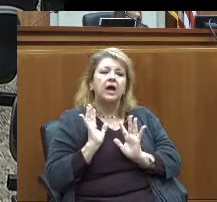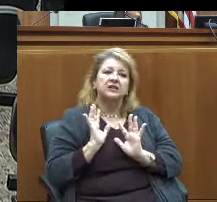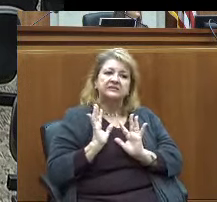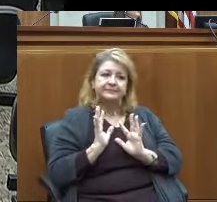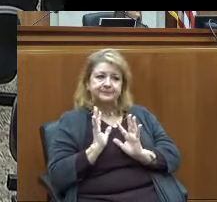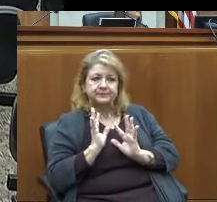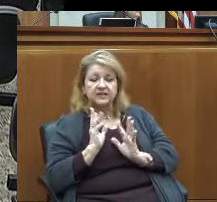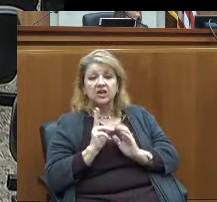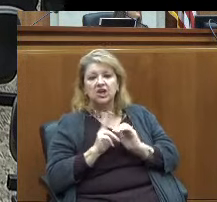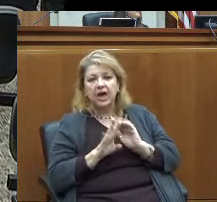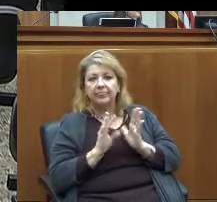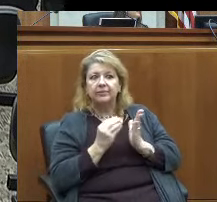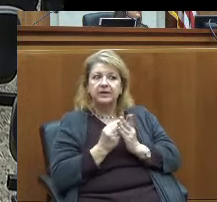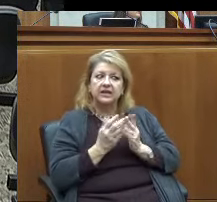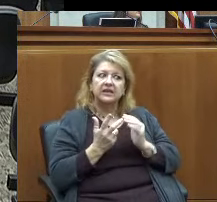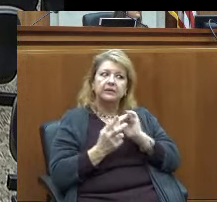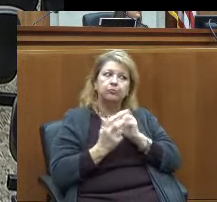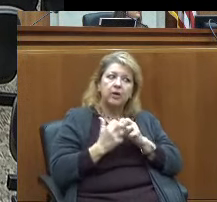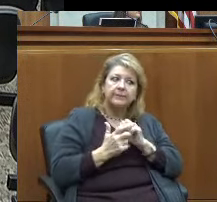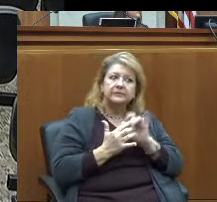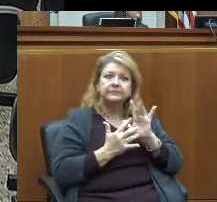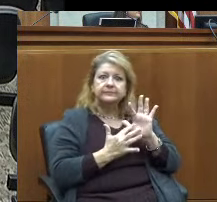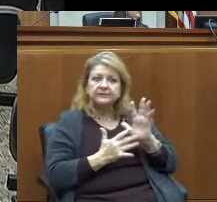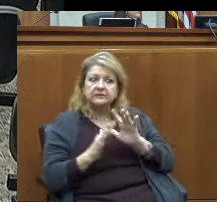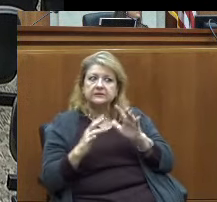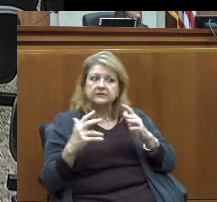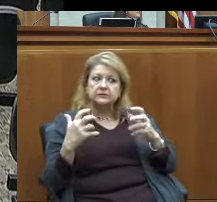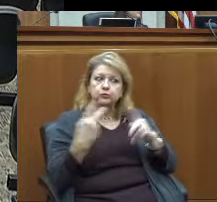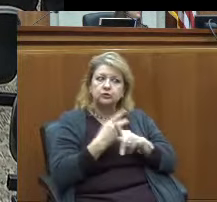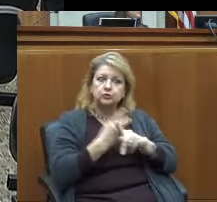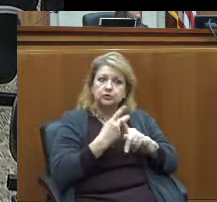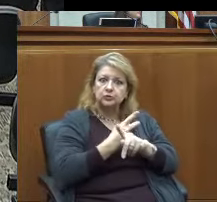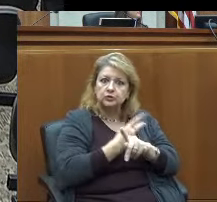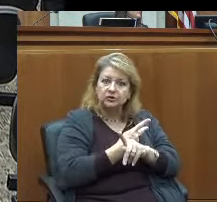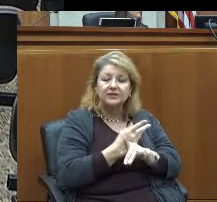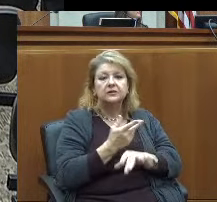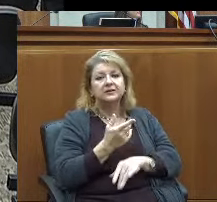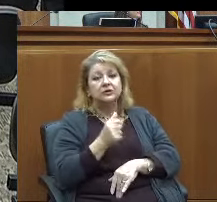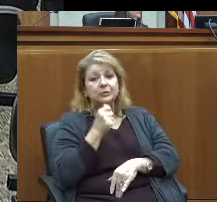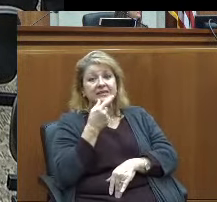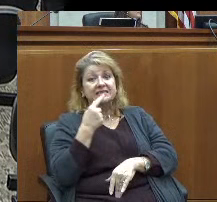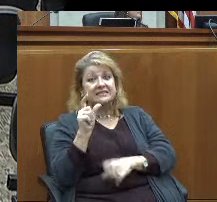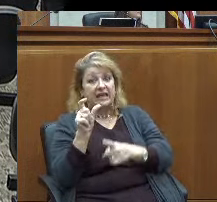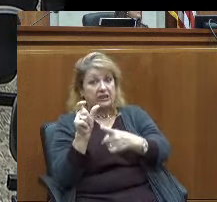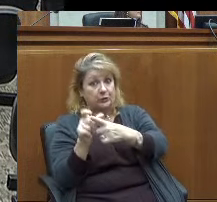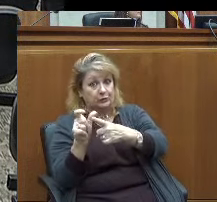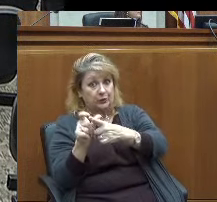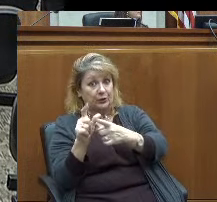Do we need to direct the board to say anything about this March update?